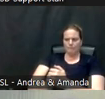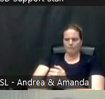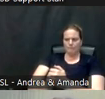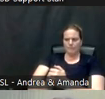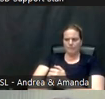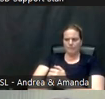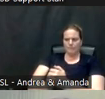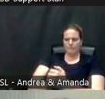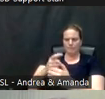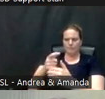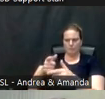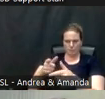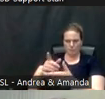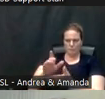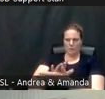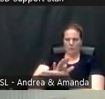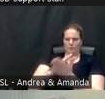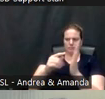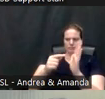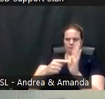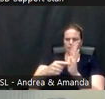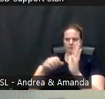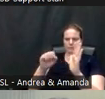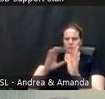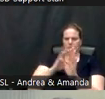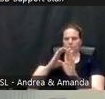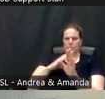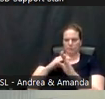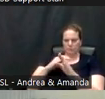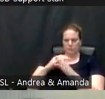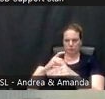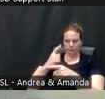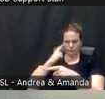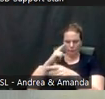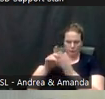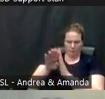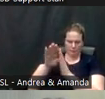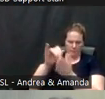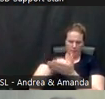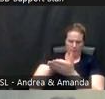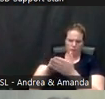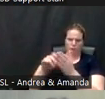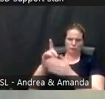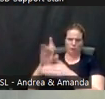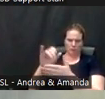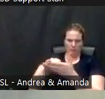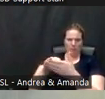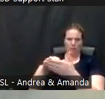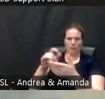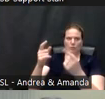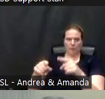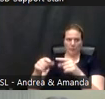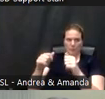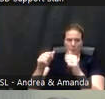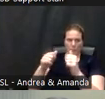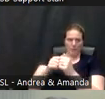So then under the document, the subcommittee was charged at the time of its creation with developing this document, the areas of agreement on suggestions to consider